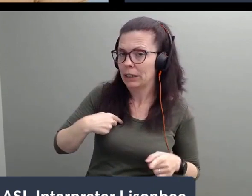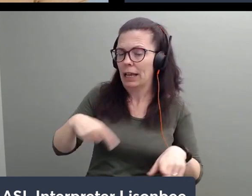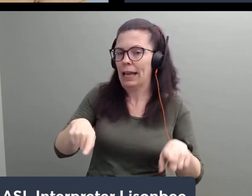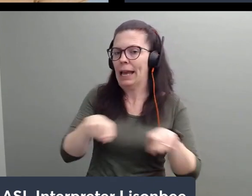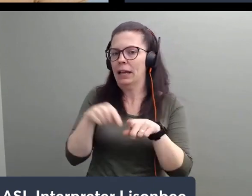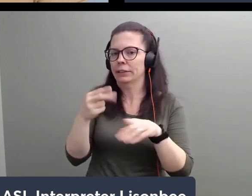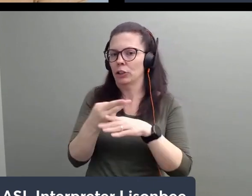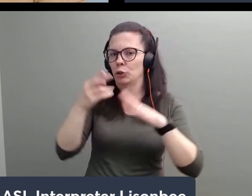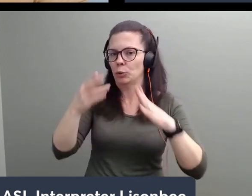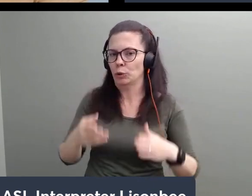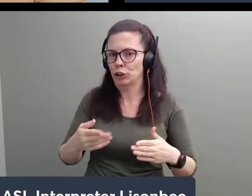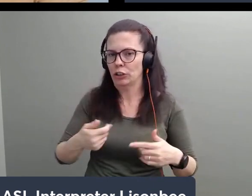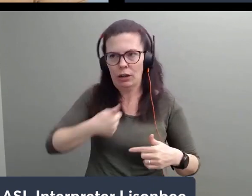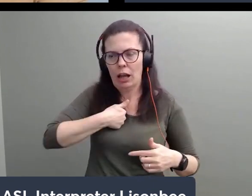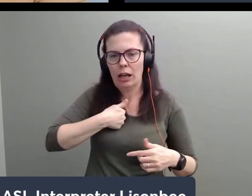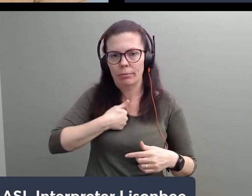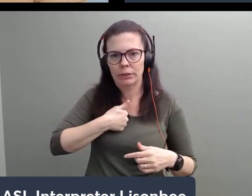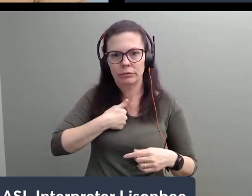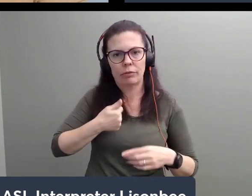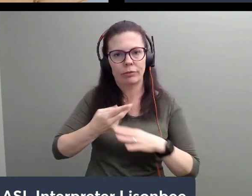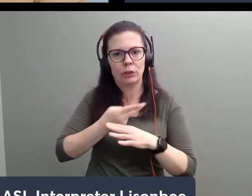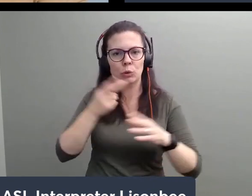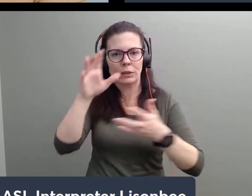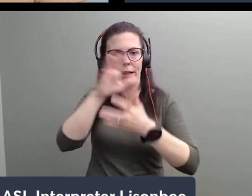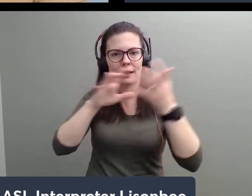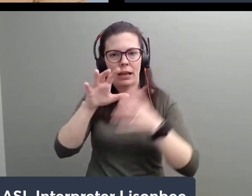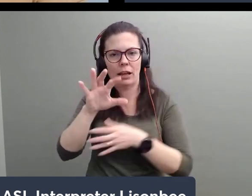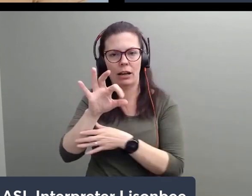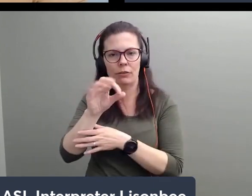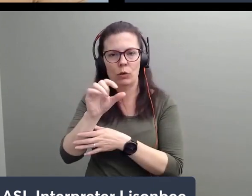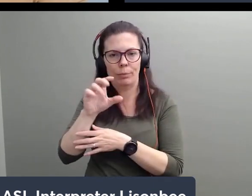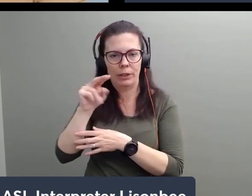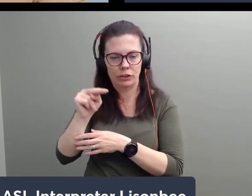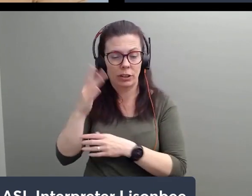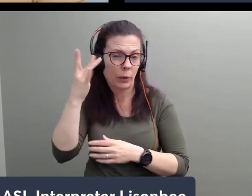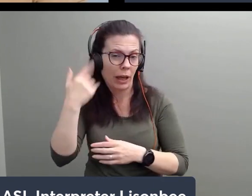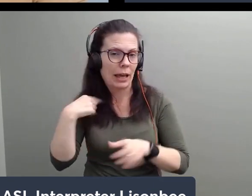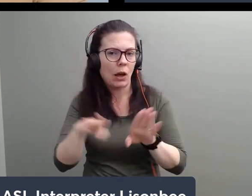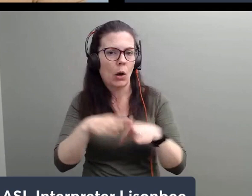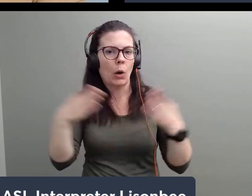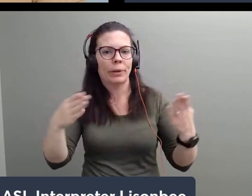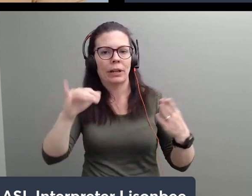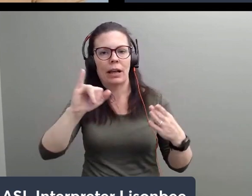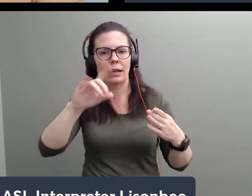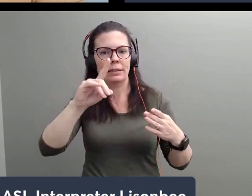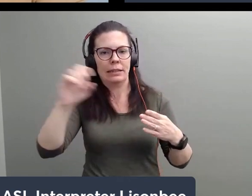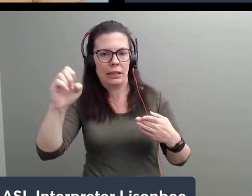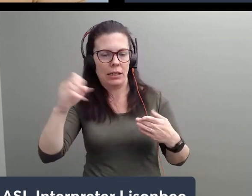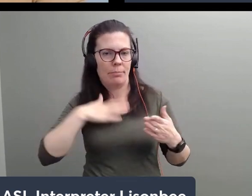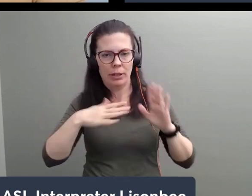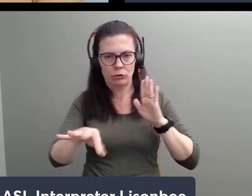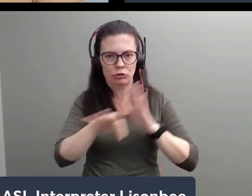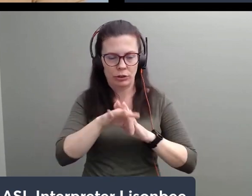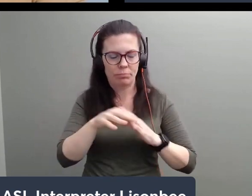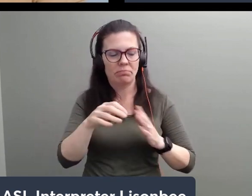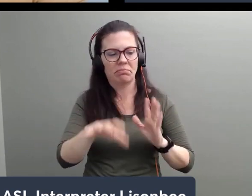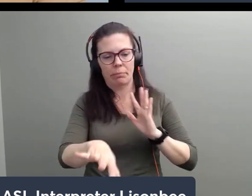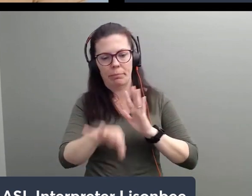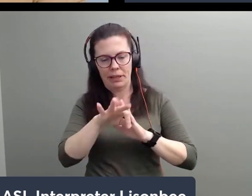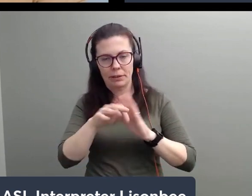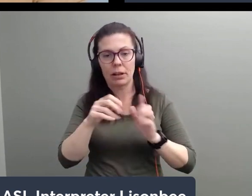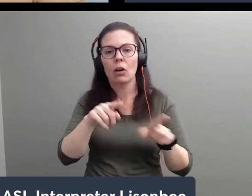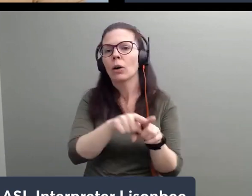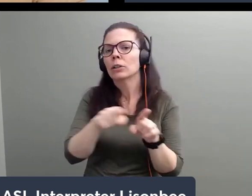user myself of CloudFormation, because what I do is I open my IDE of choice, and I also have the